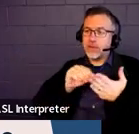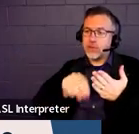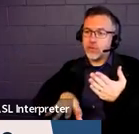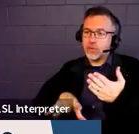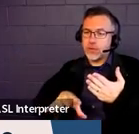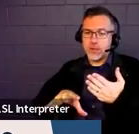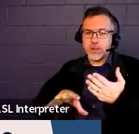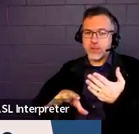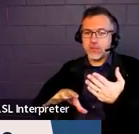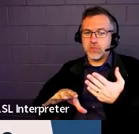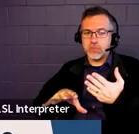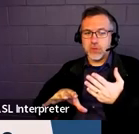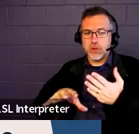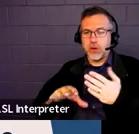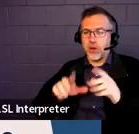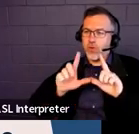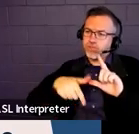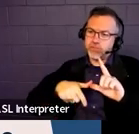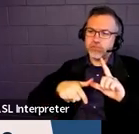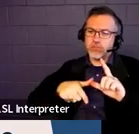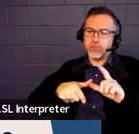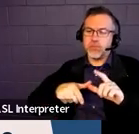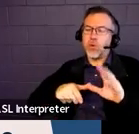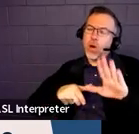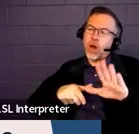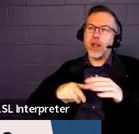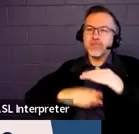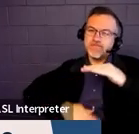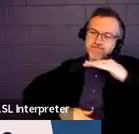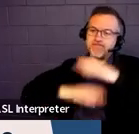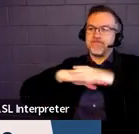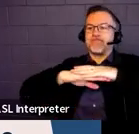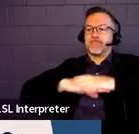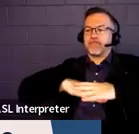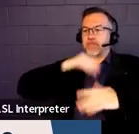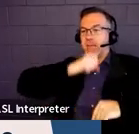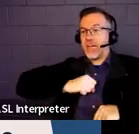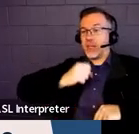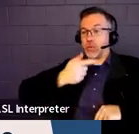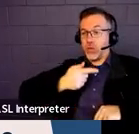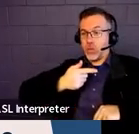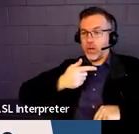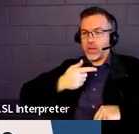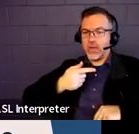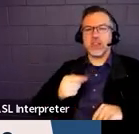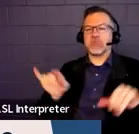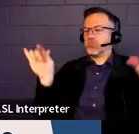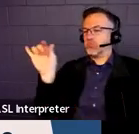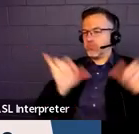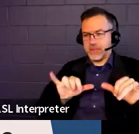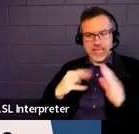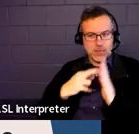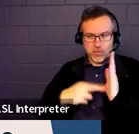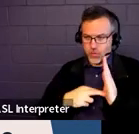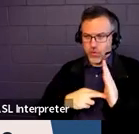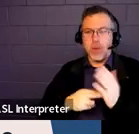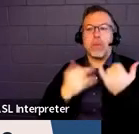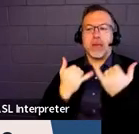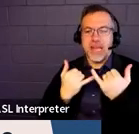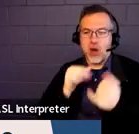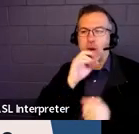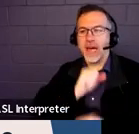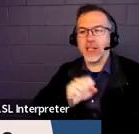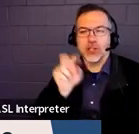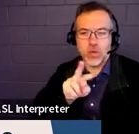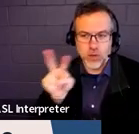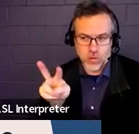aging out at the age 21, you are going to do the same thing for that student at age 22. So there's